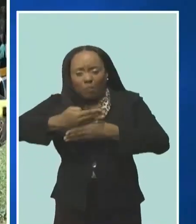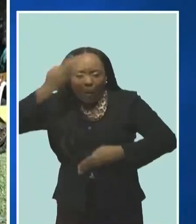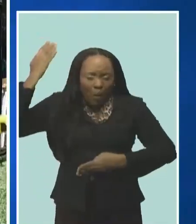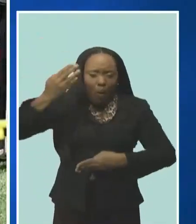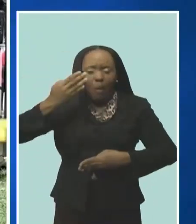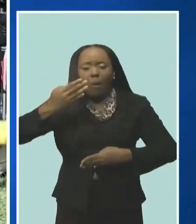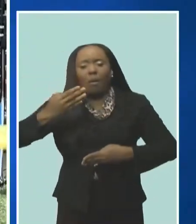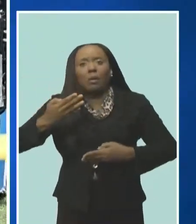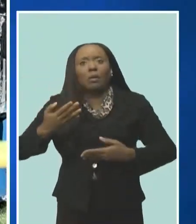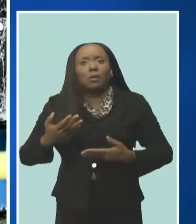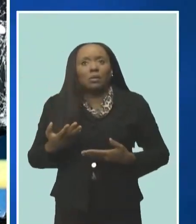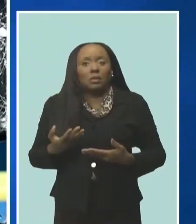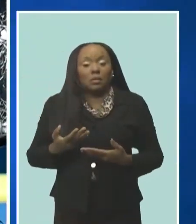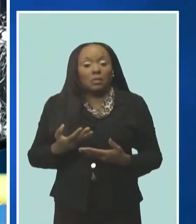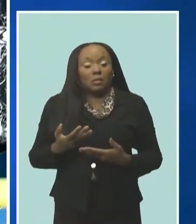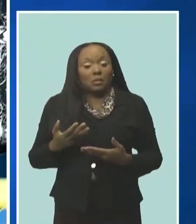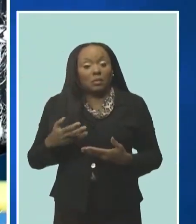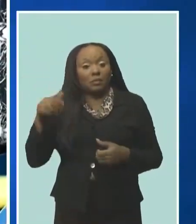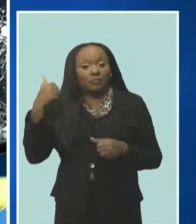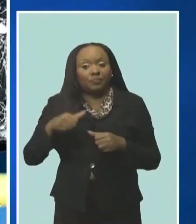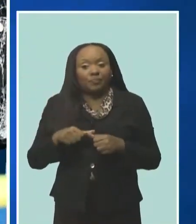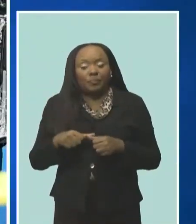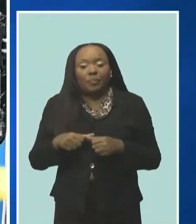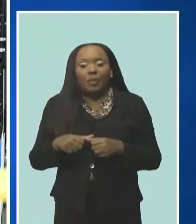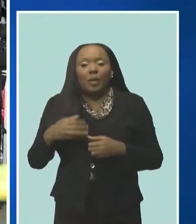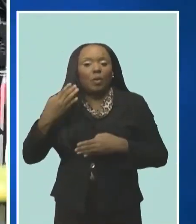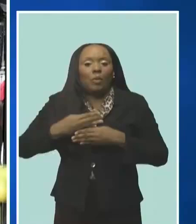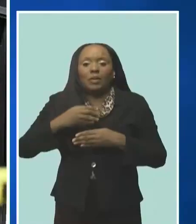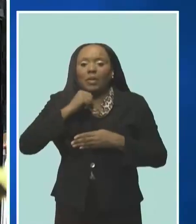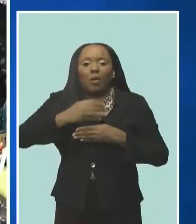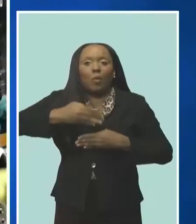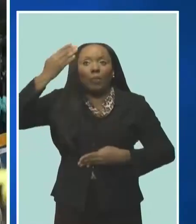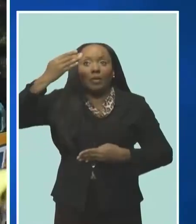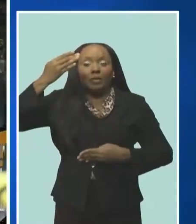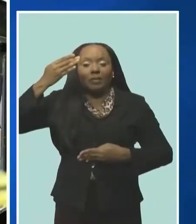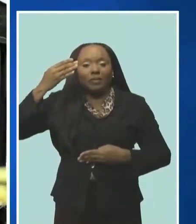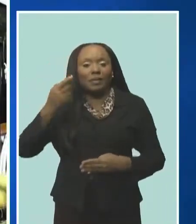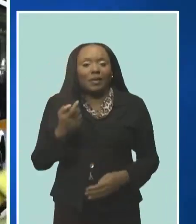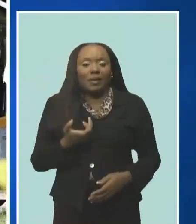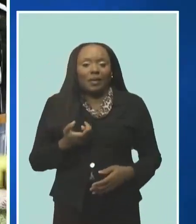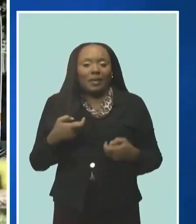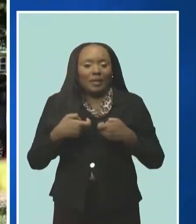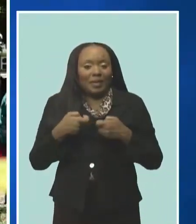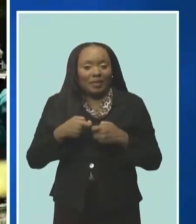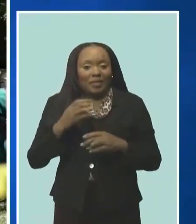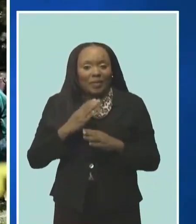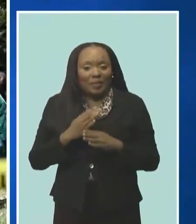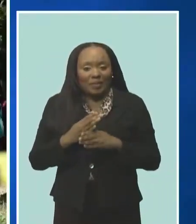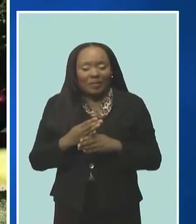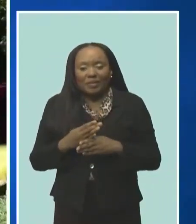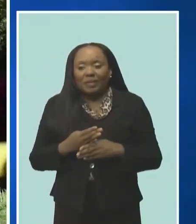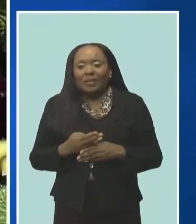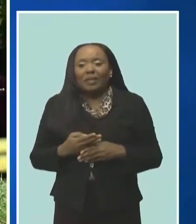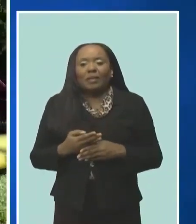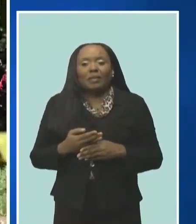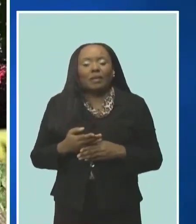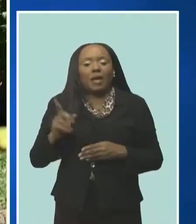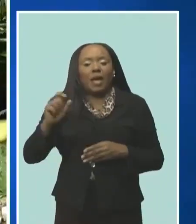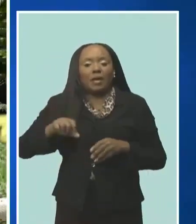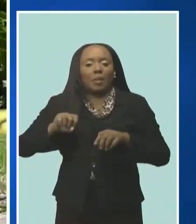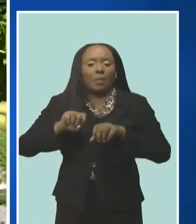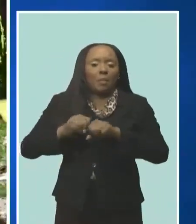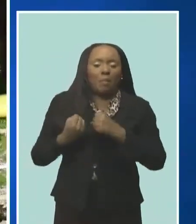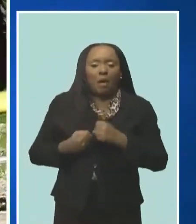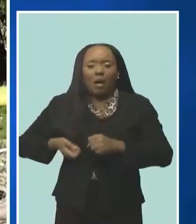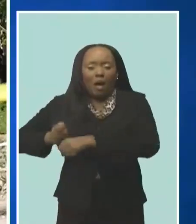bus shut down. And it's unfortunate because obviously the windows don't open, so there's no say, well, we can open and jump out. So we had to break the windows to get